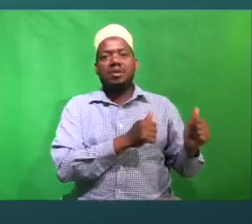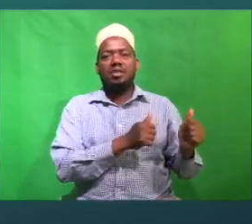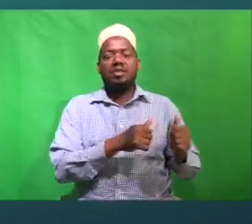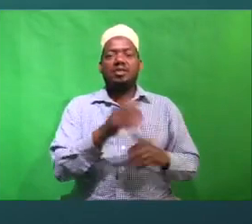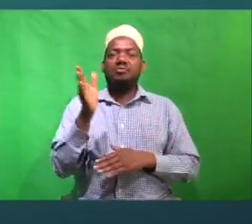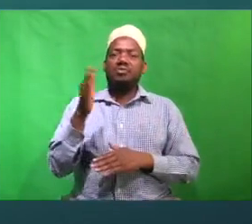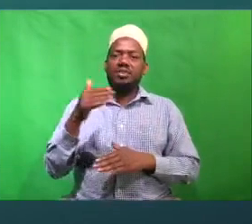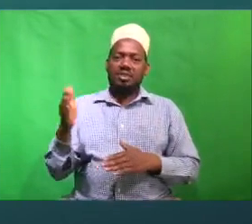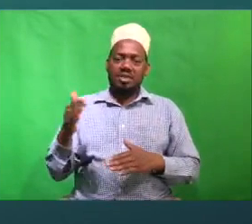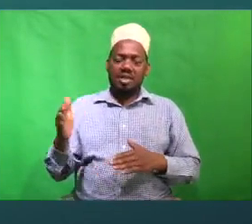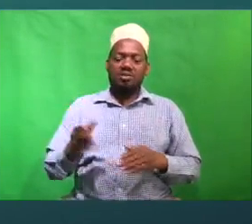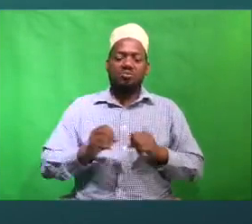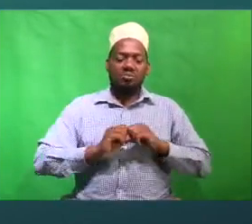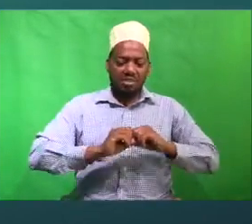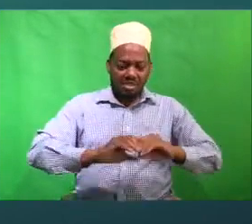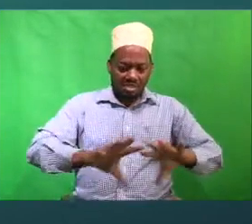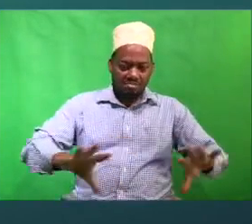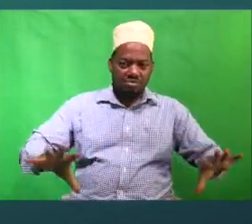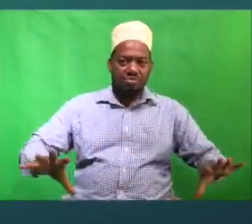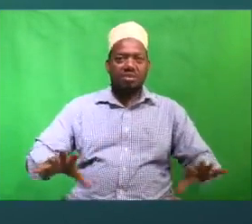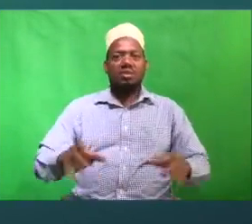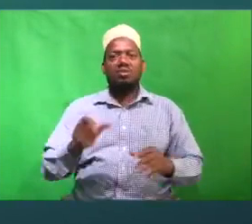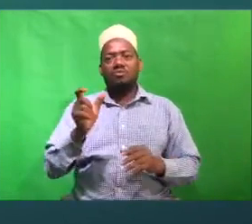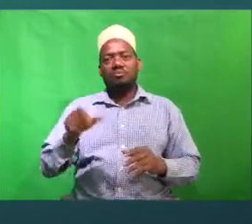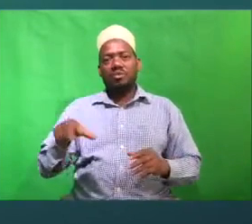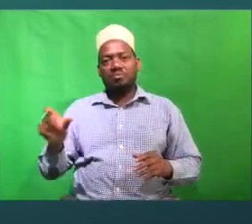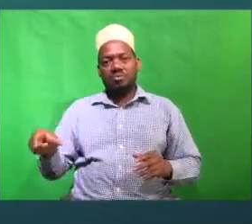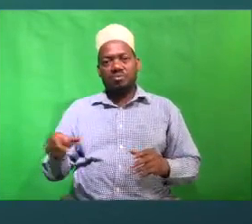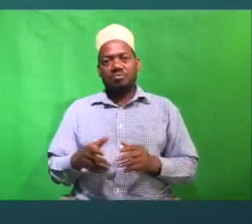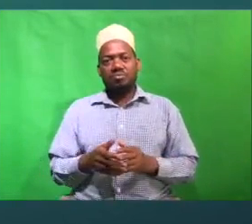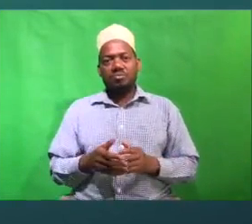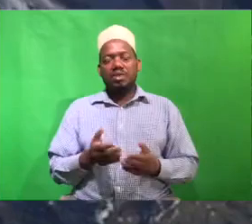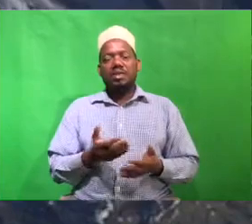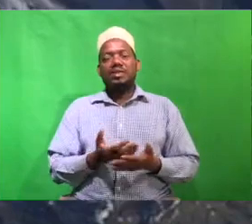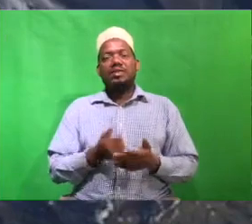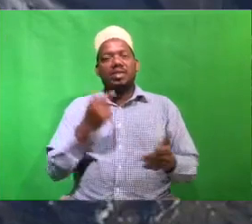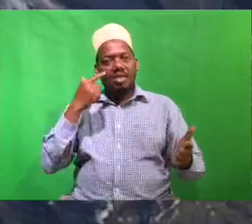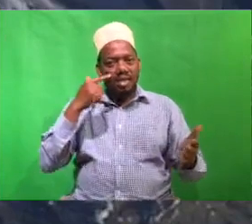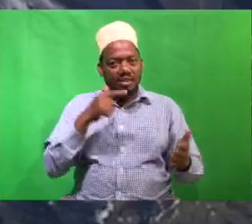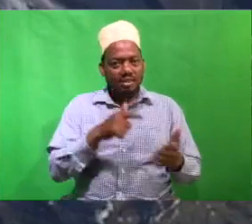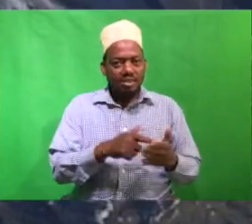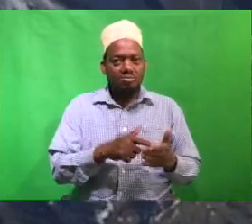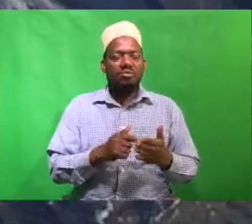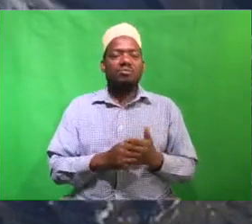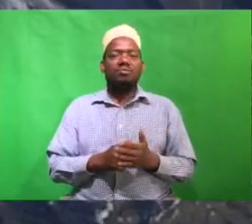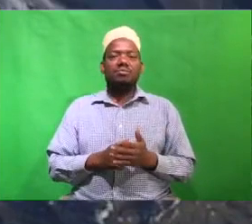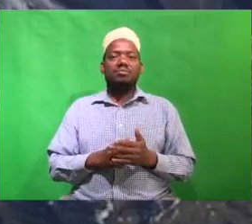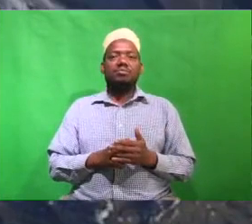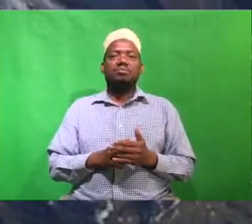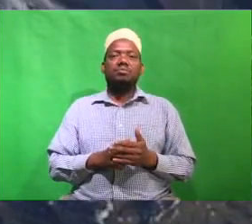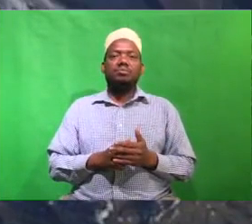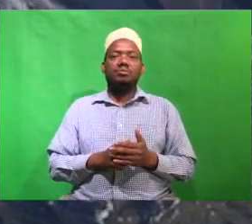to distribute, including all such example, relief,